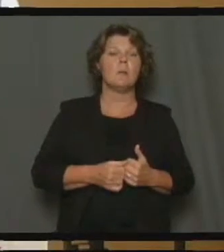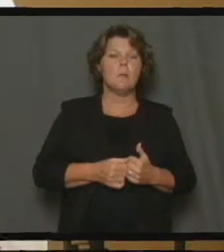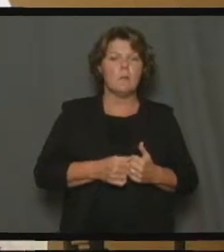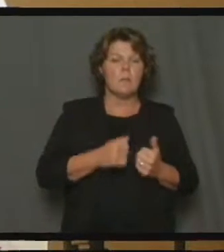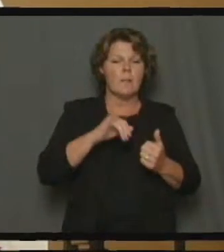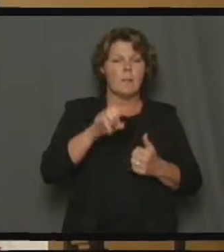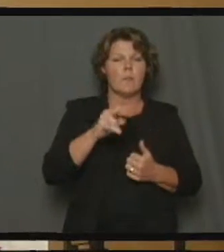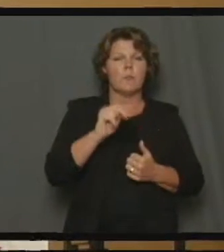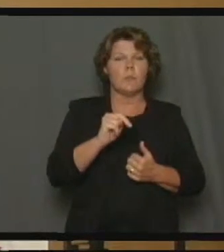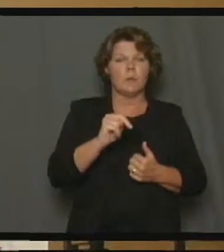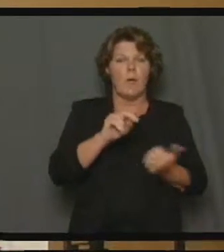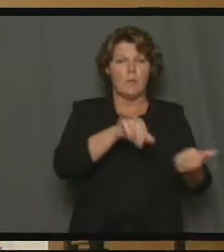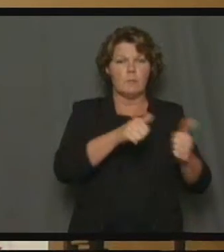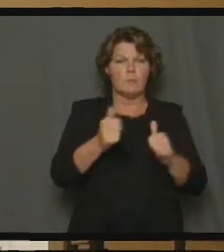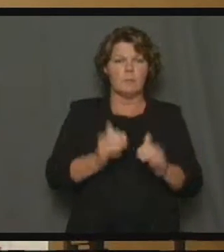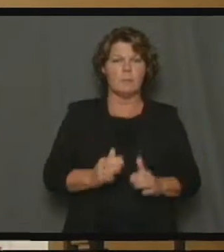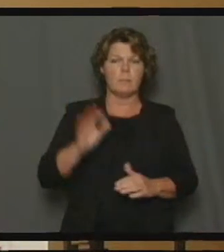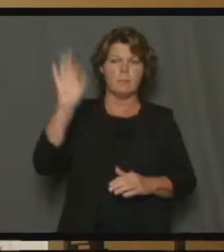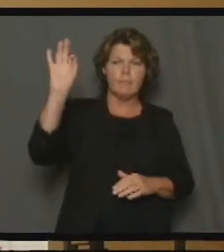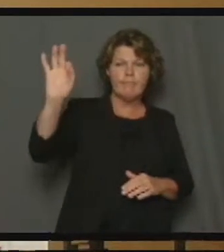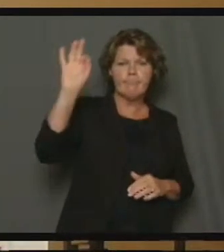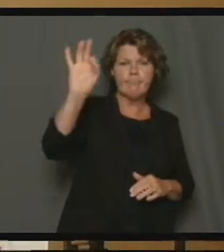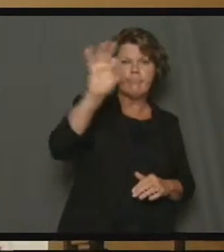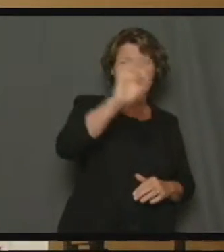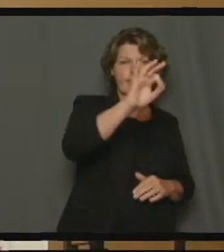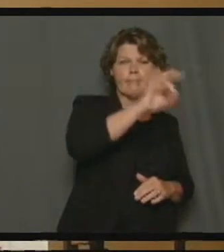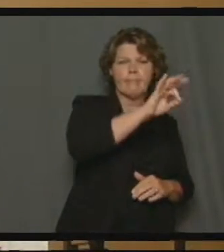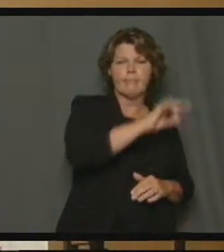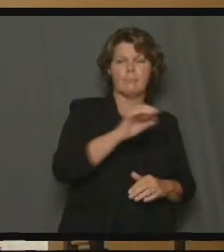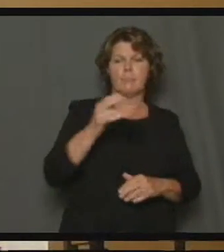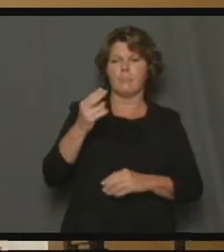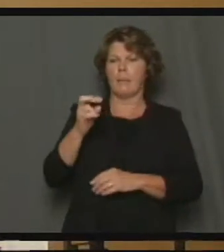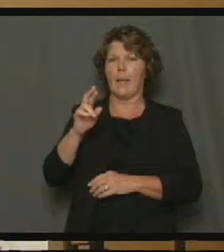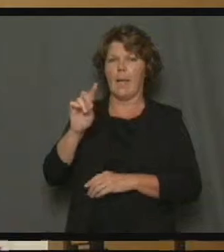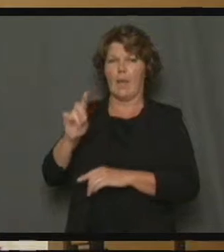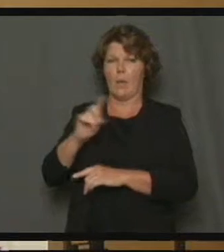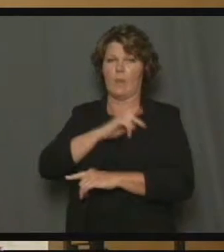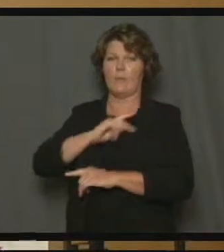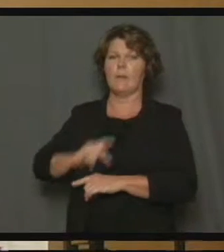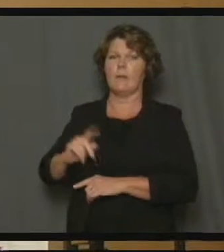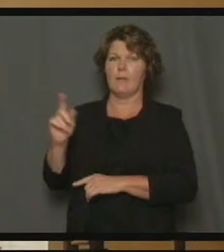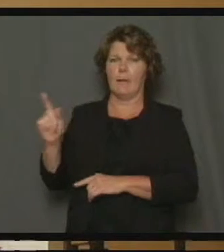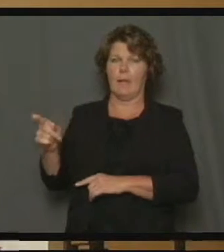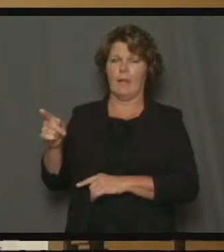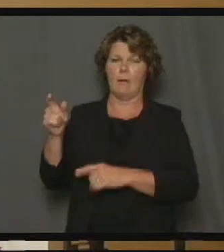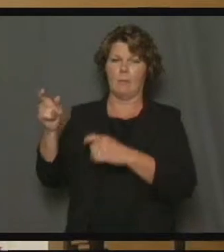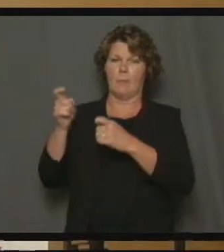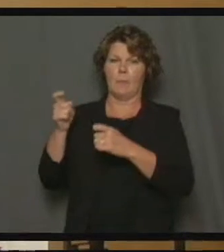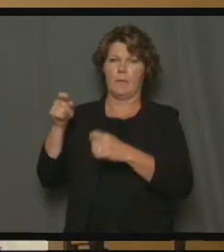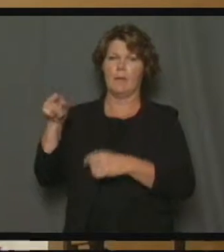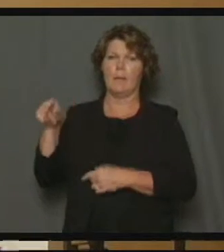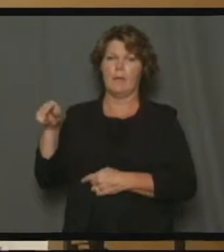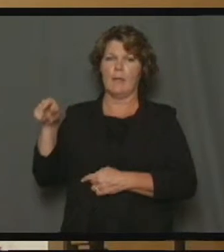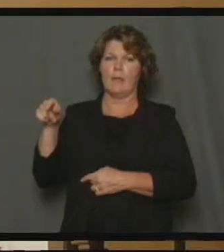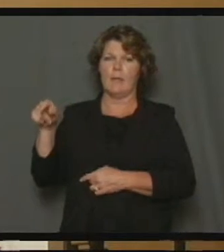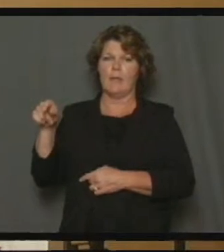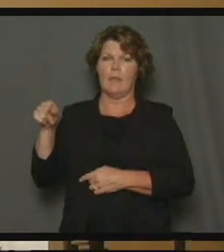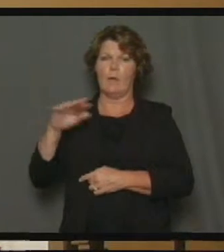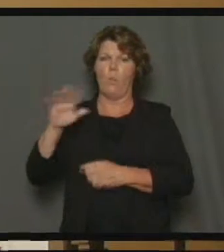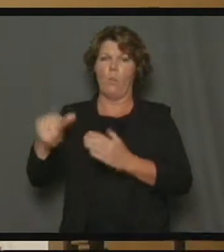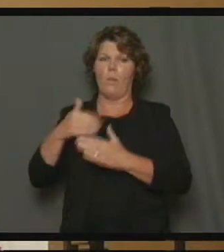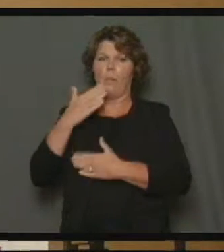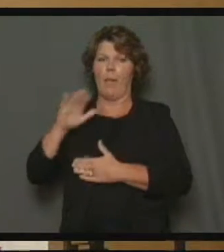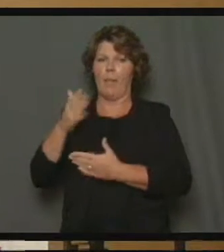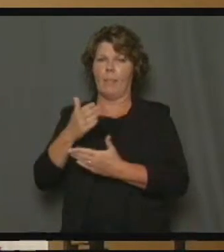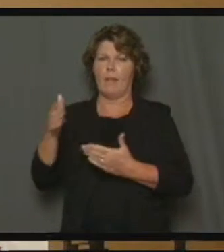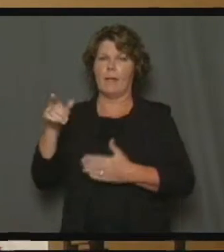good news to the people. But Herod the Tetrarch, who had been reproved by him for Herodias, his brother's wife, and for all the evil